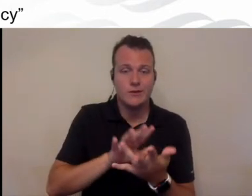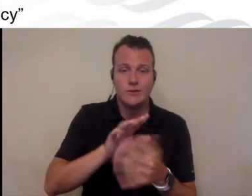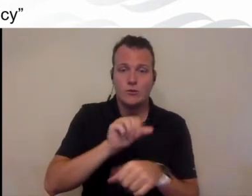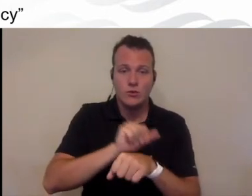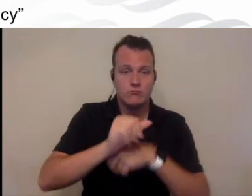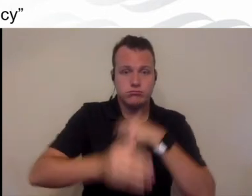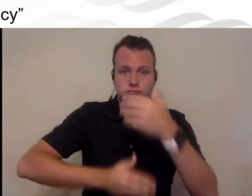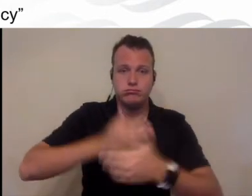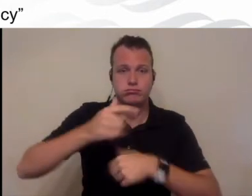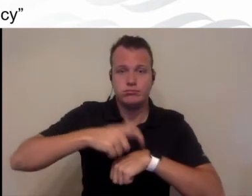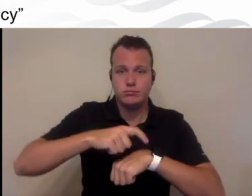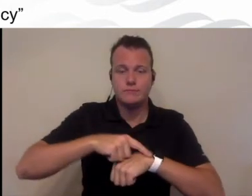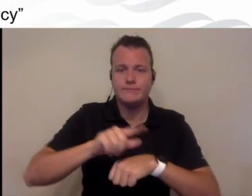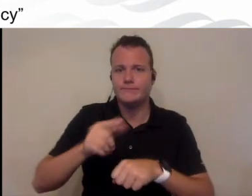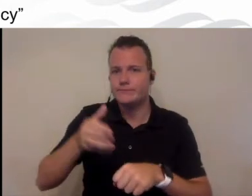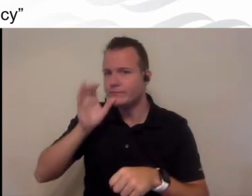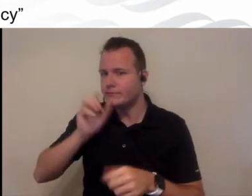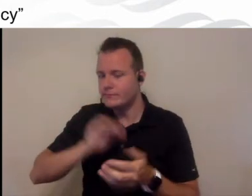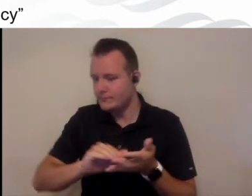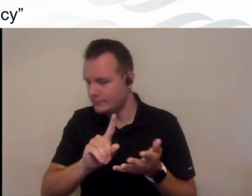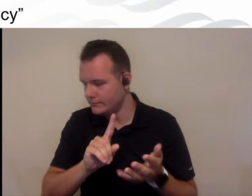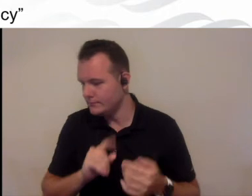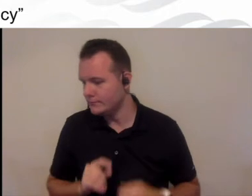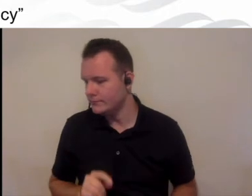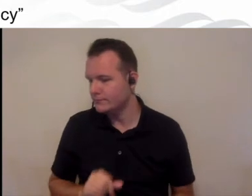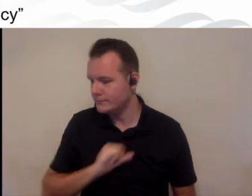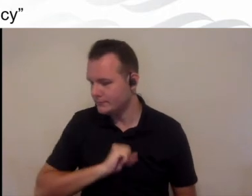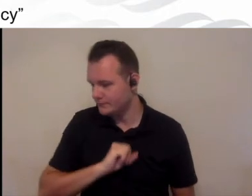paperwork and time. I have to grab a drink, excuse me.